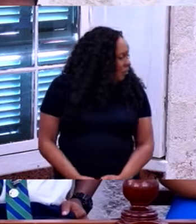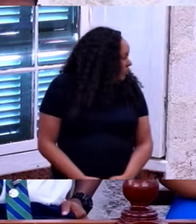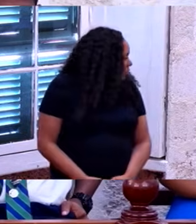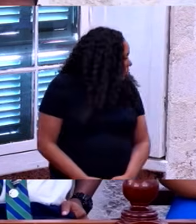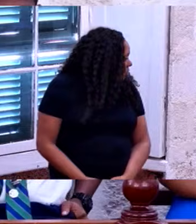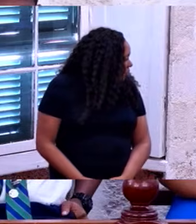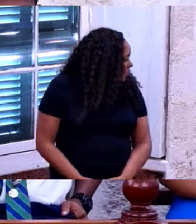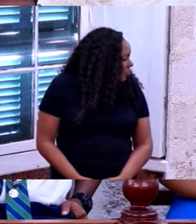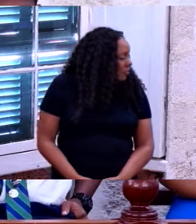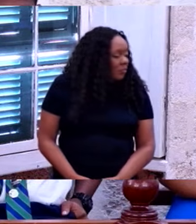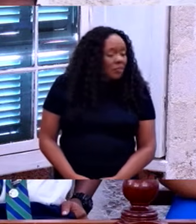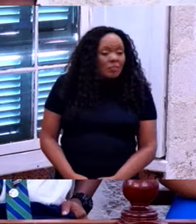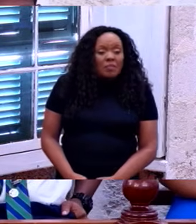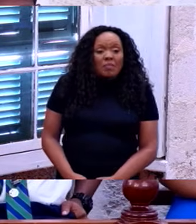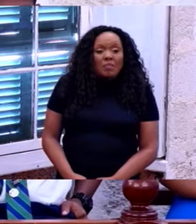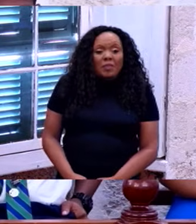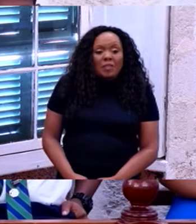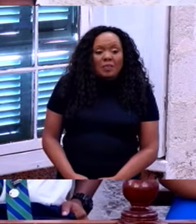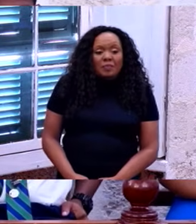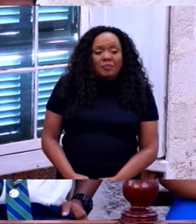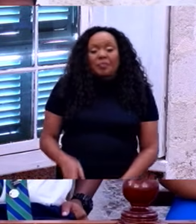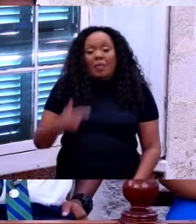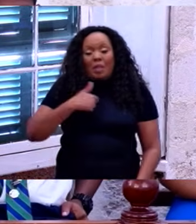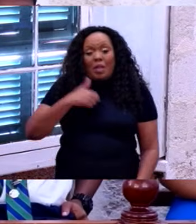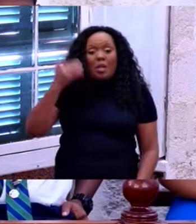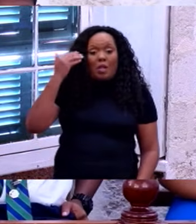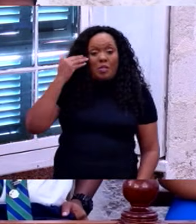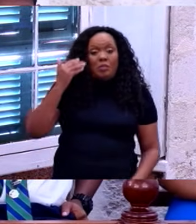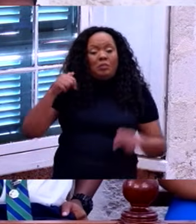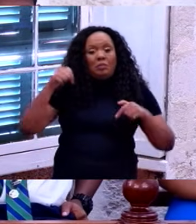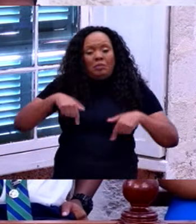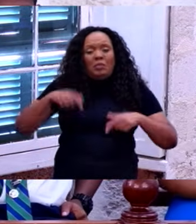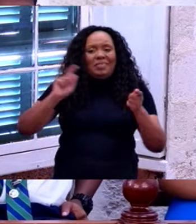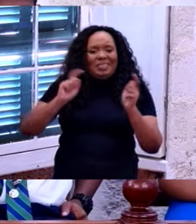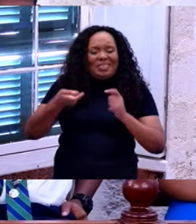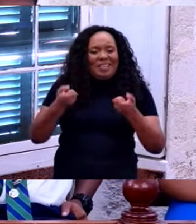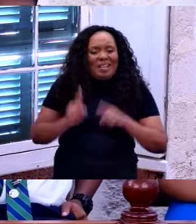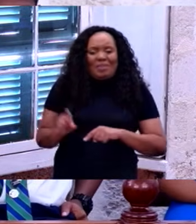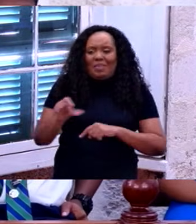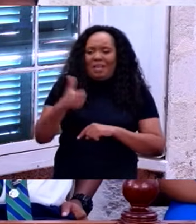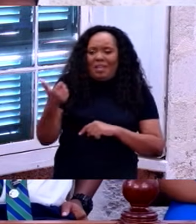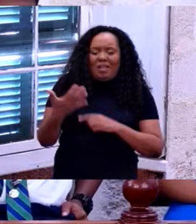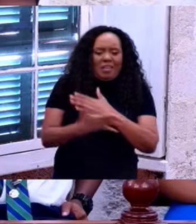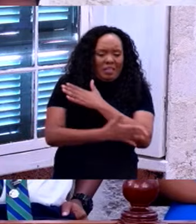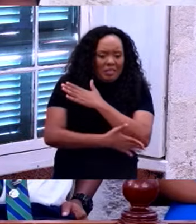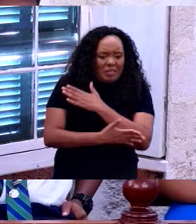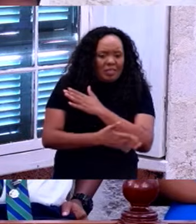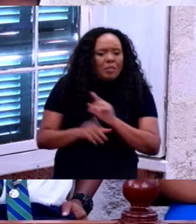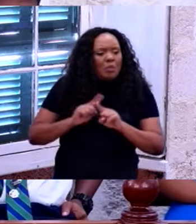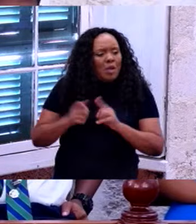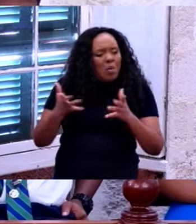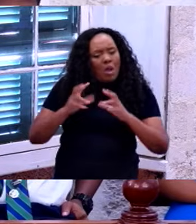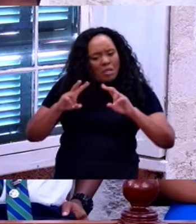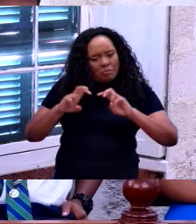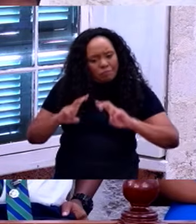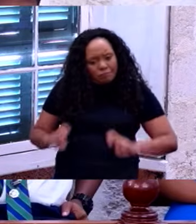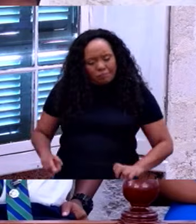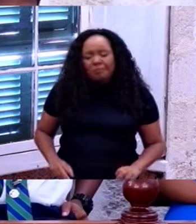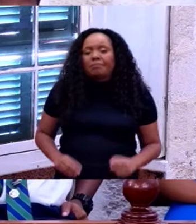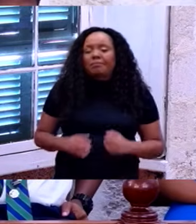and we are playing a game of catch-up. But let's look a little closely at those jurisdictions. In